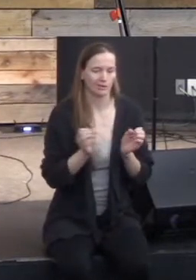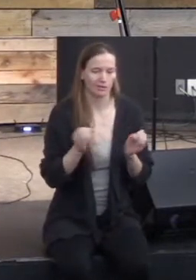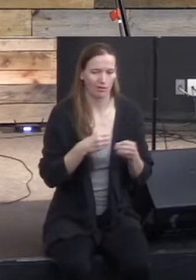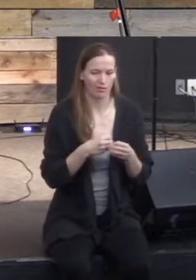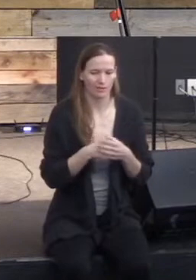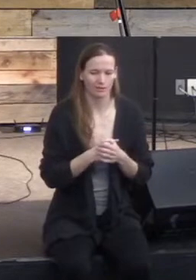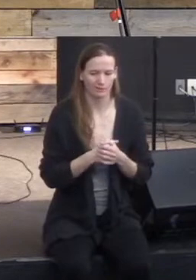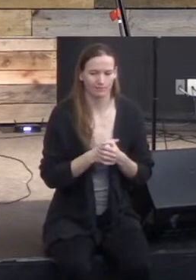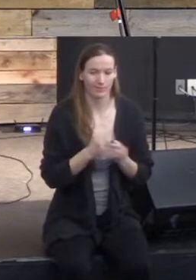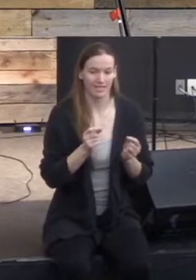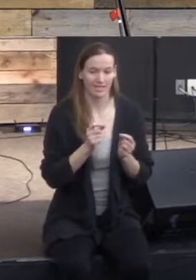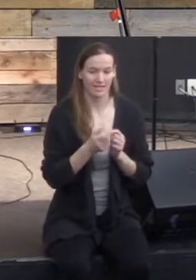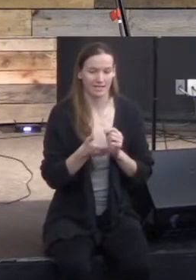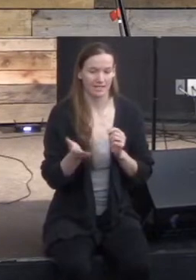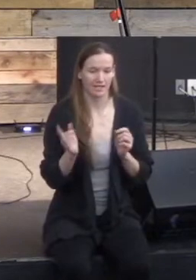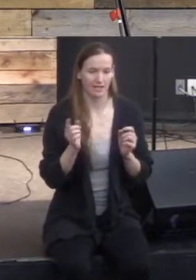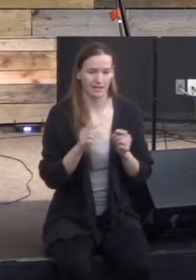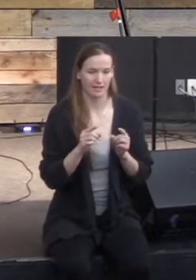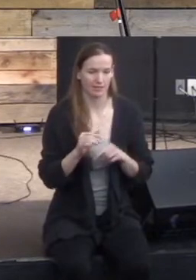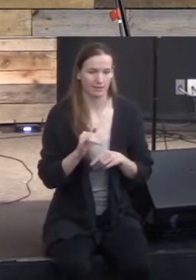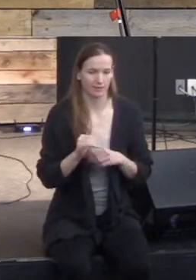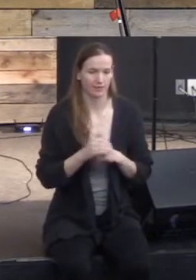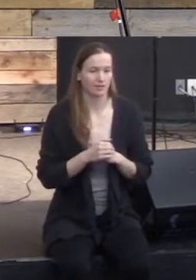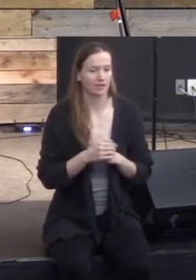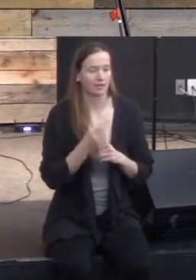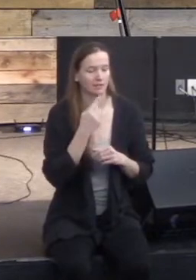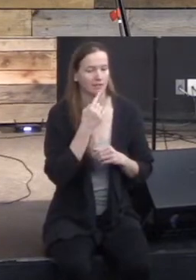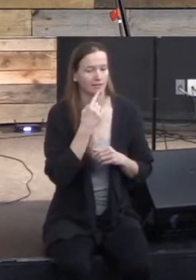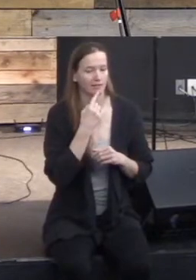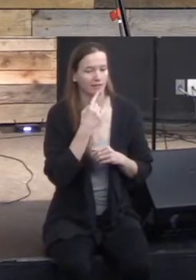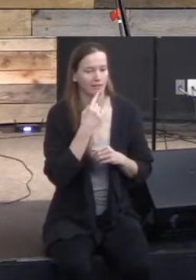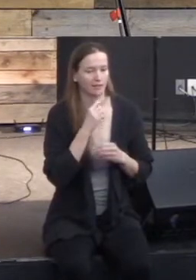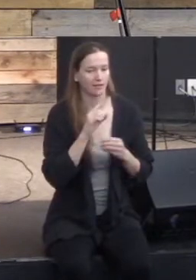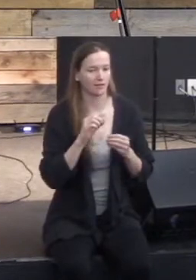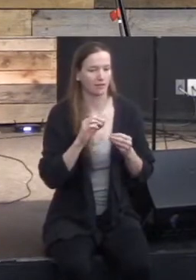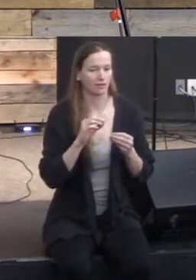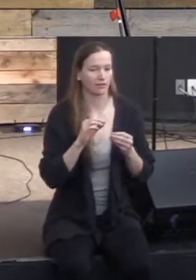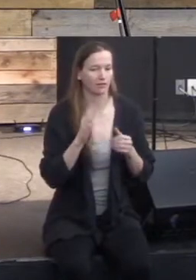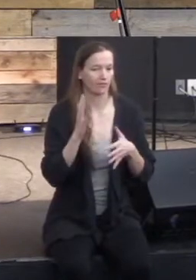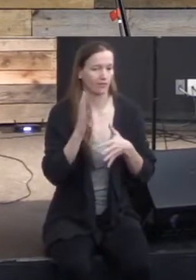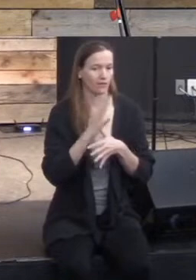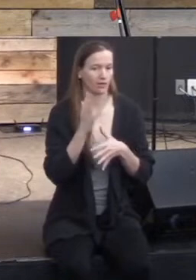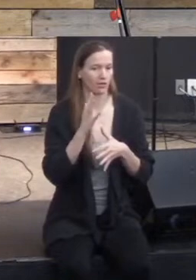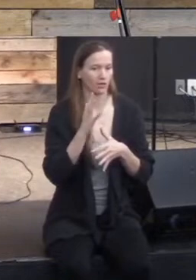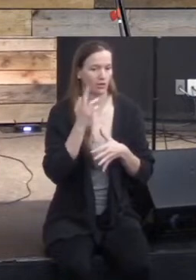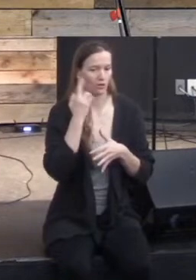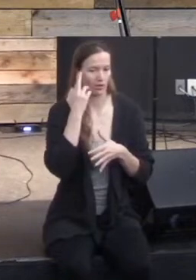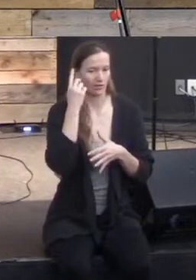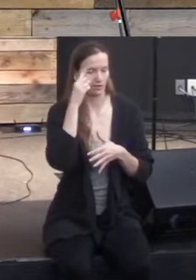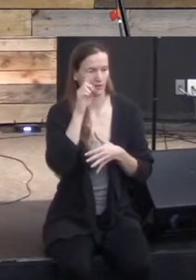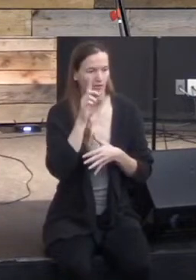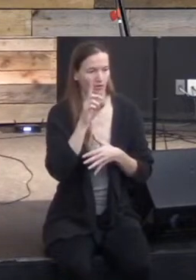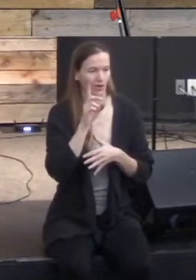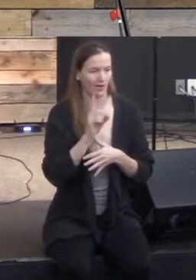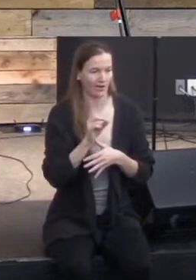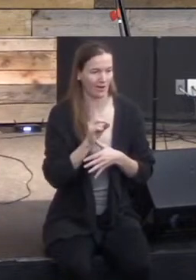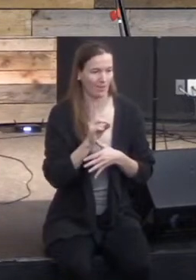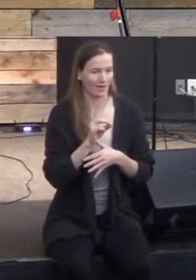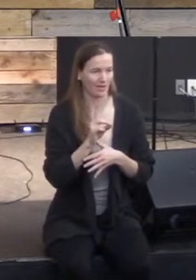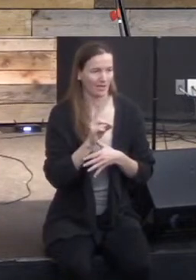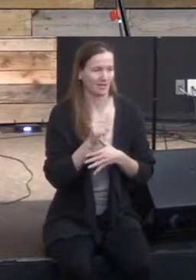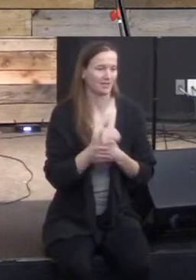he said, well, the number one cause of type 2 diabetes is obesity. And I said, who you call it fat?